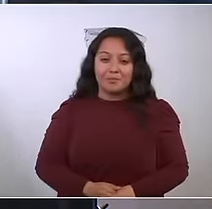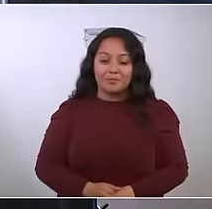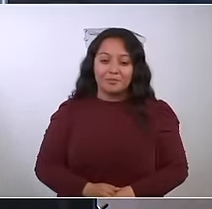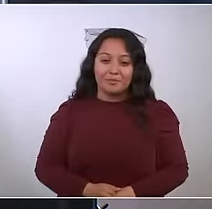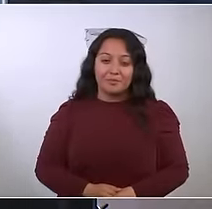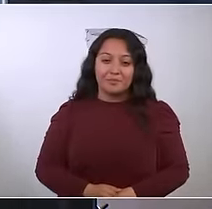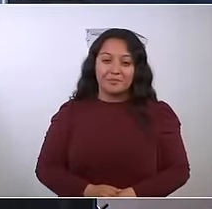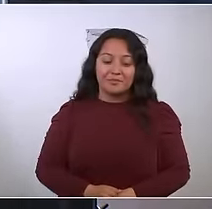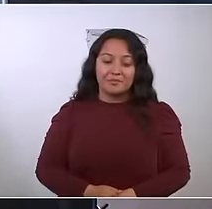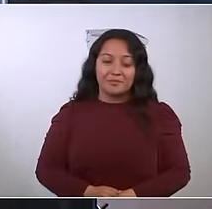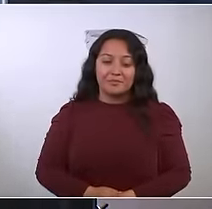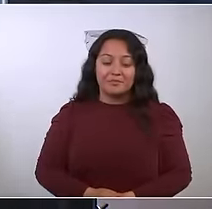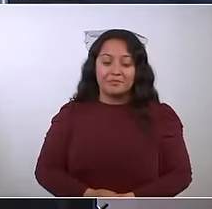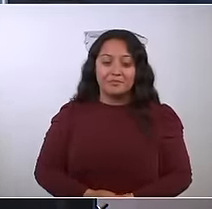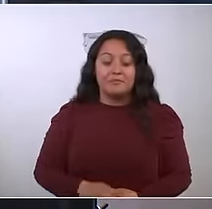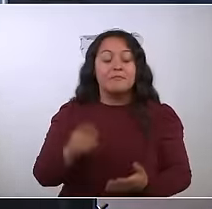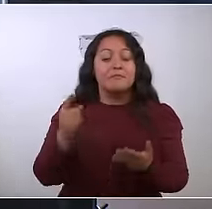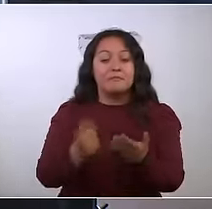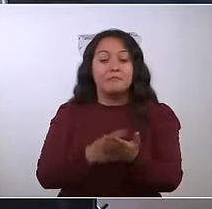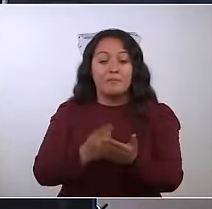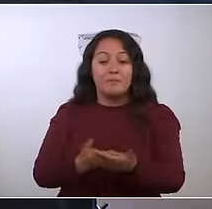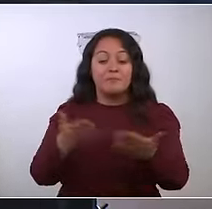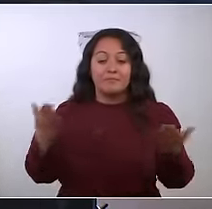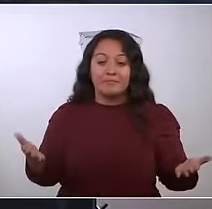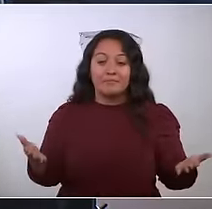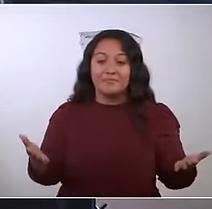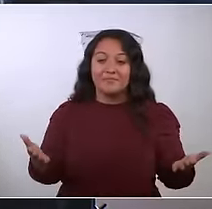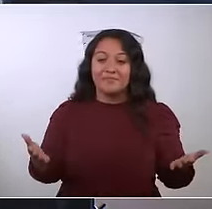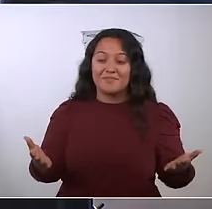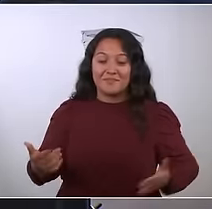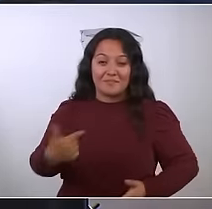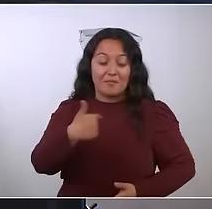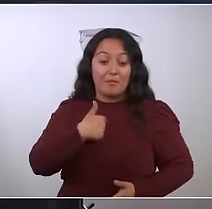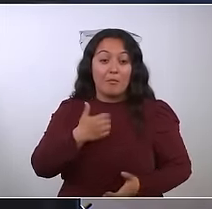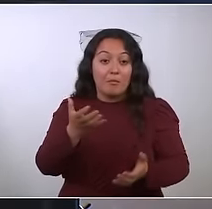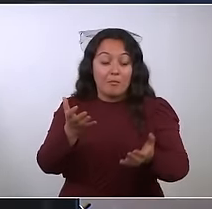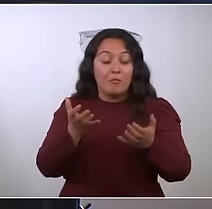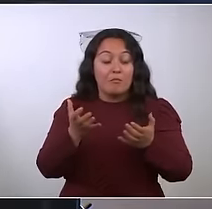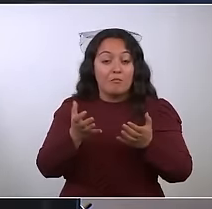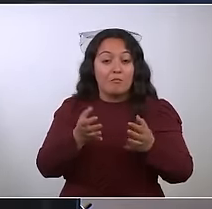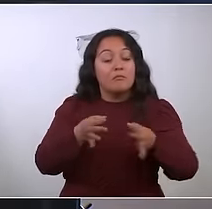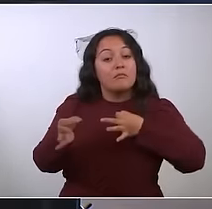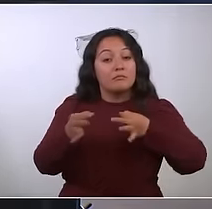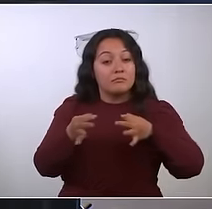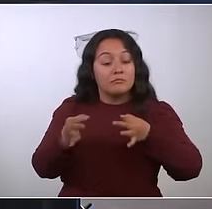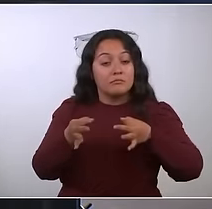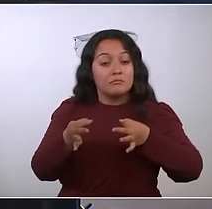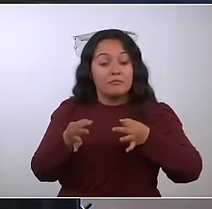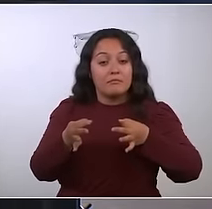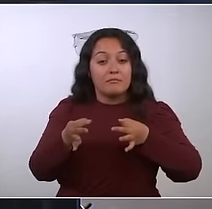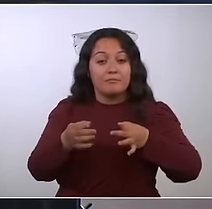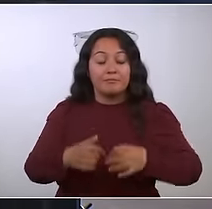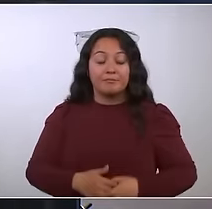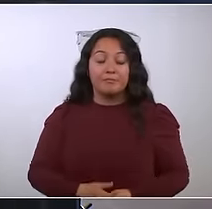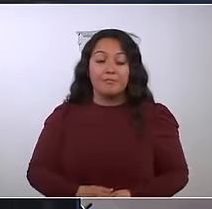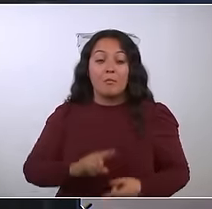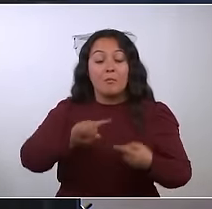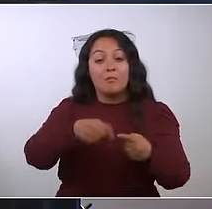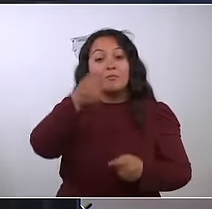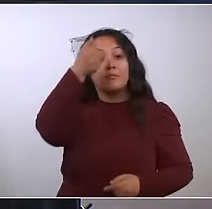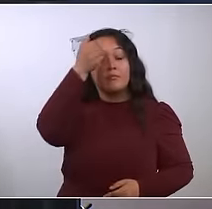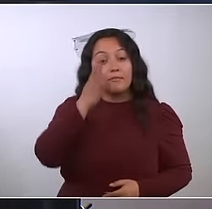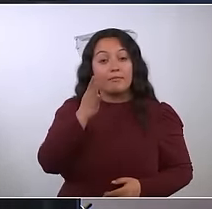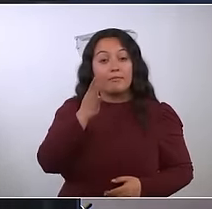Hay unos elementos. There are some elements. Que quiero ver en esta hora. That I'd like to see today. De cuando Dios